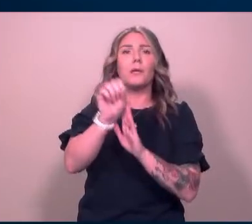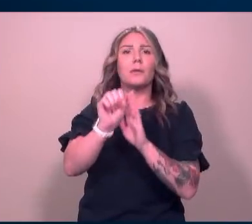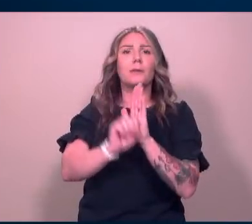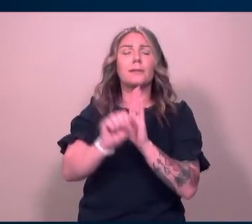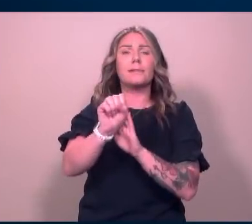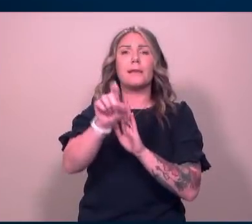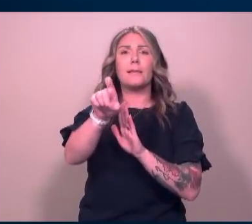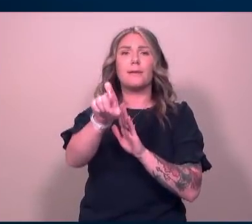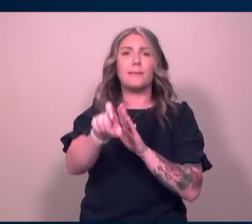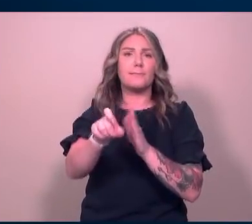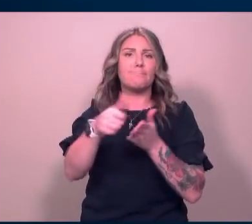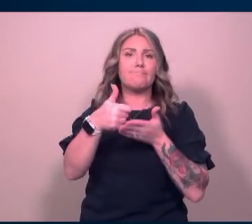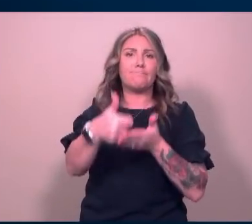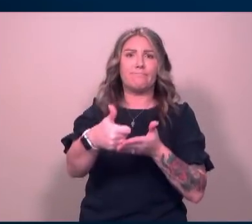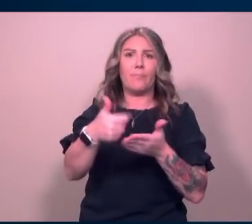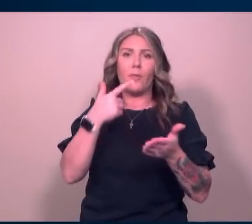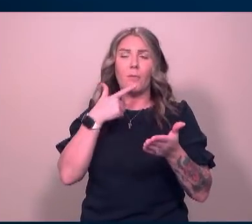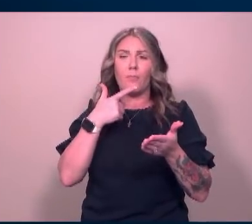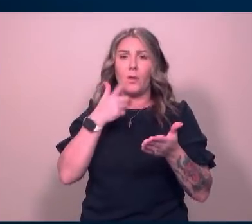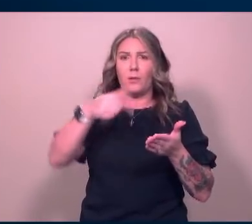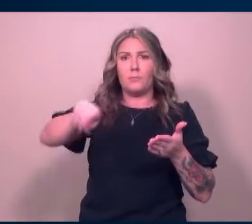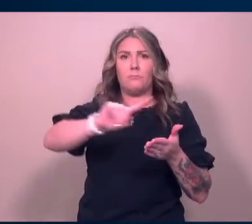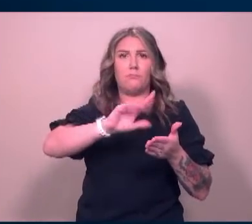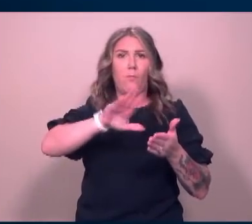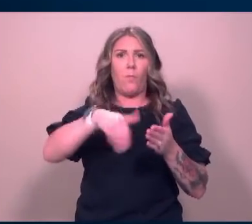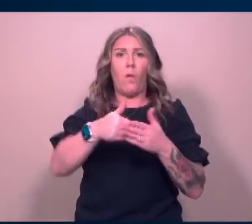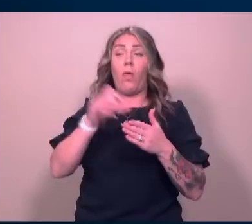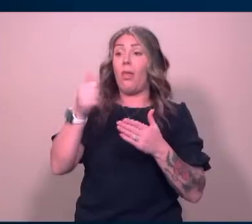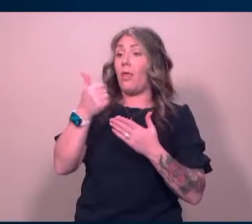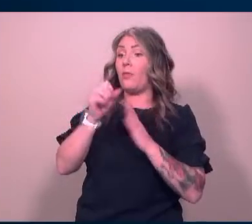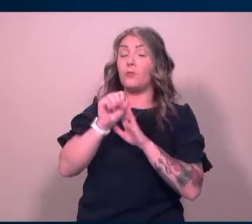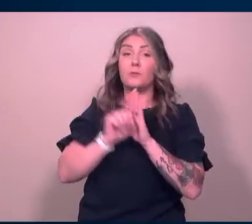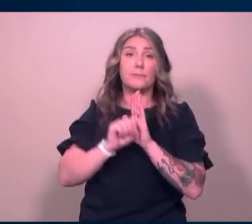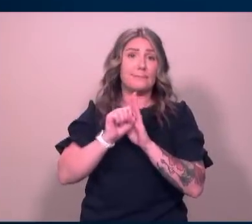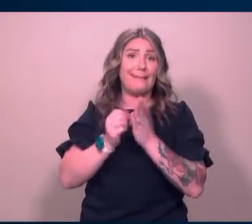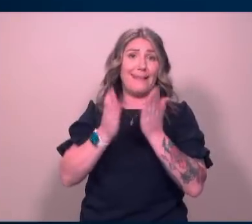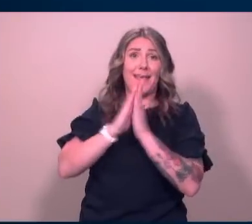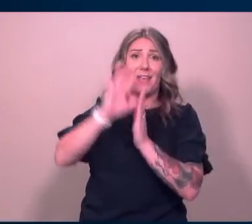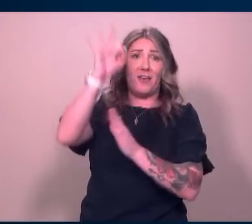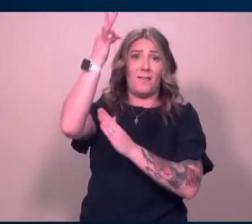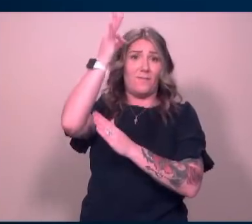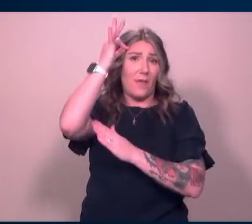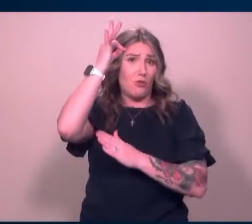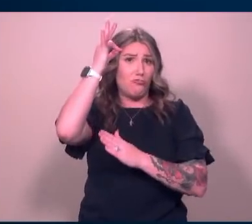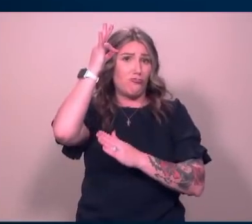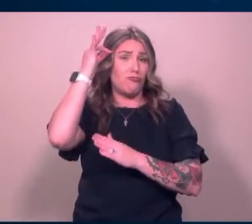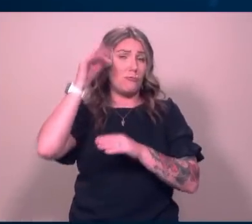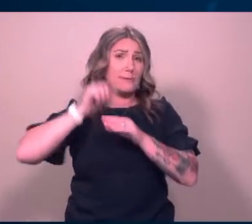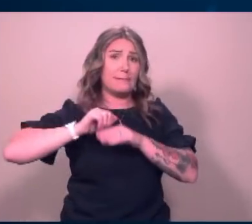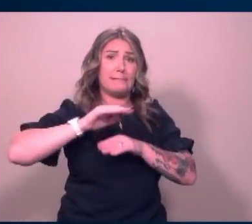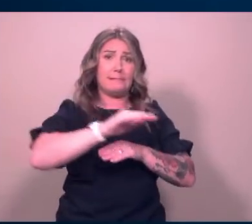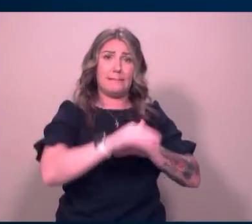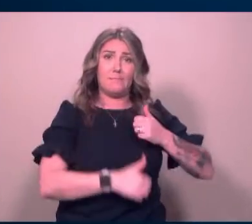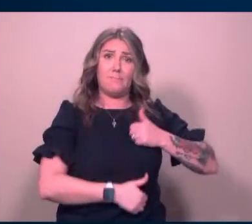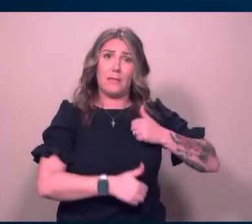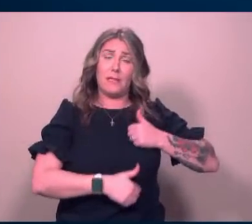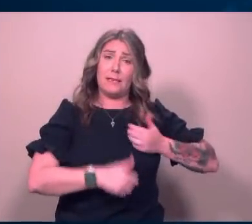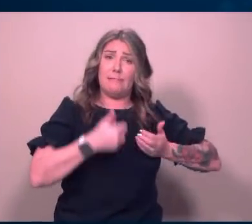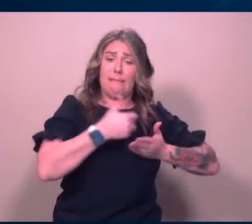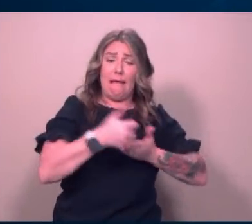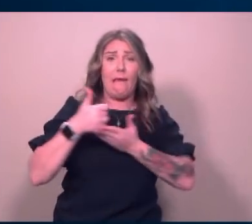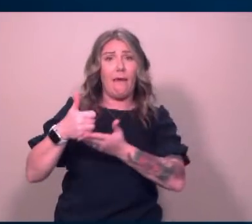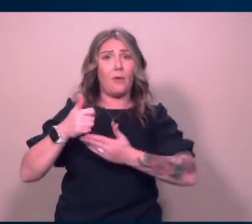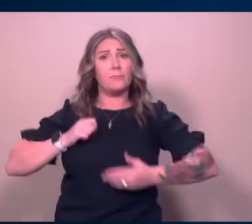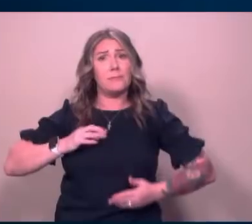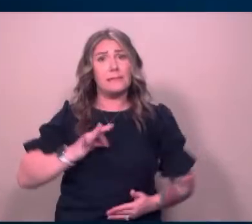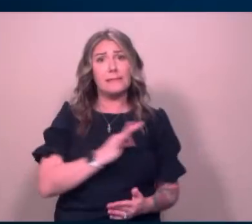pitching in to help you all out? I know other states have asked the federal government to send, military personnel to help with